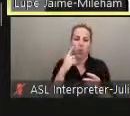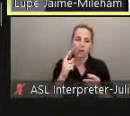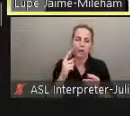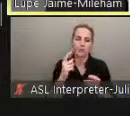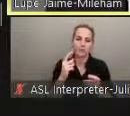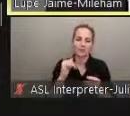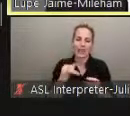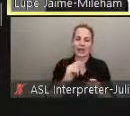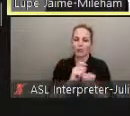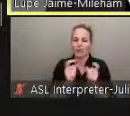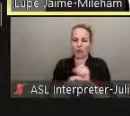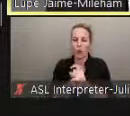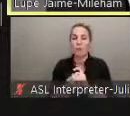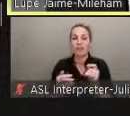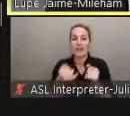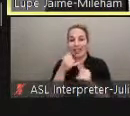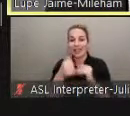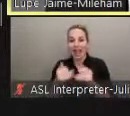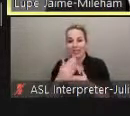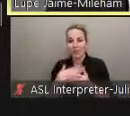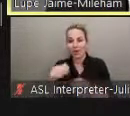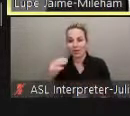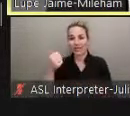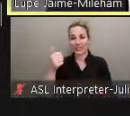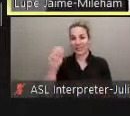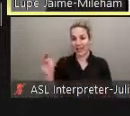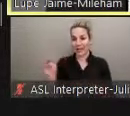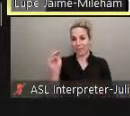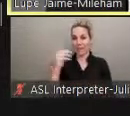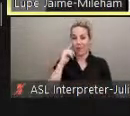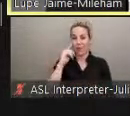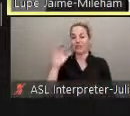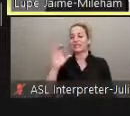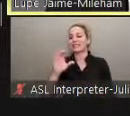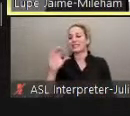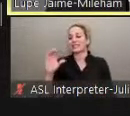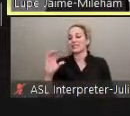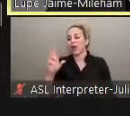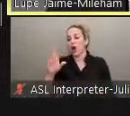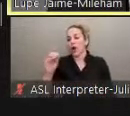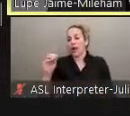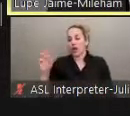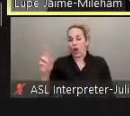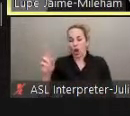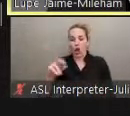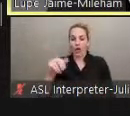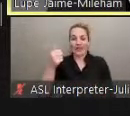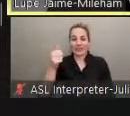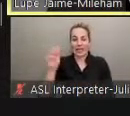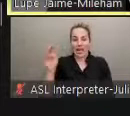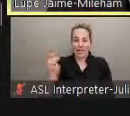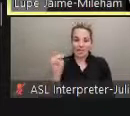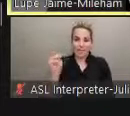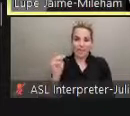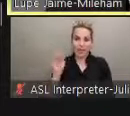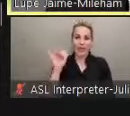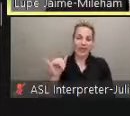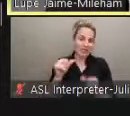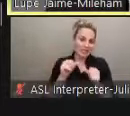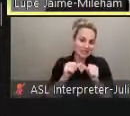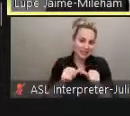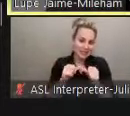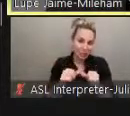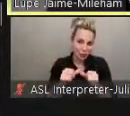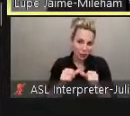the last piece regarding the 10 million for CCR&Rs. So the 10 million is a continuation